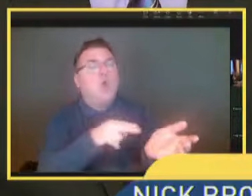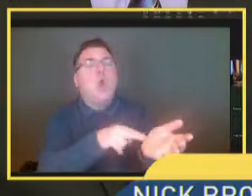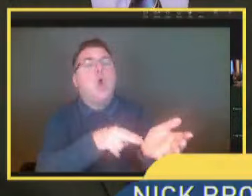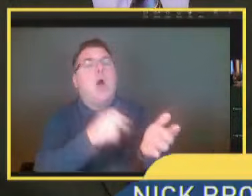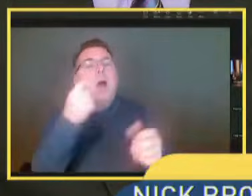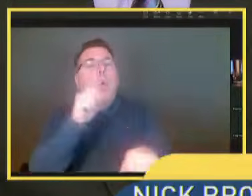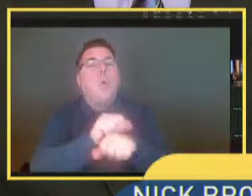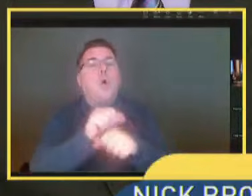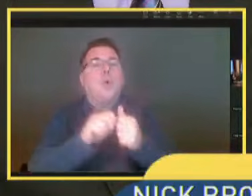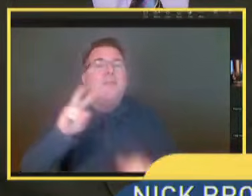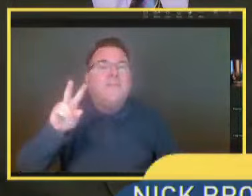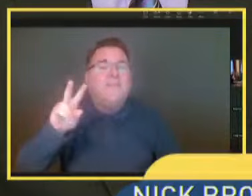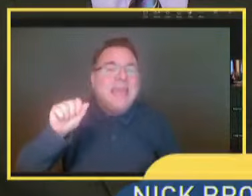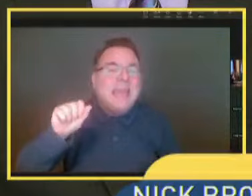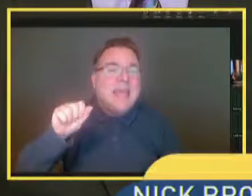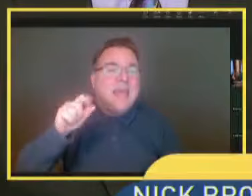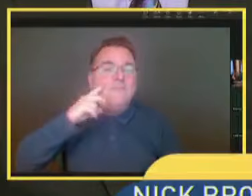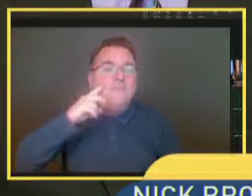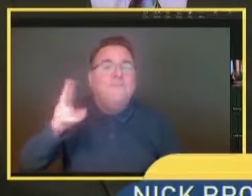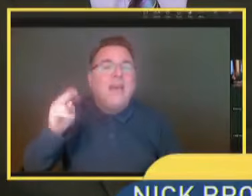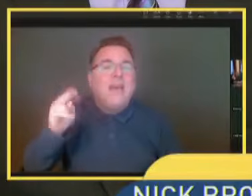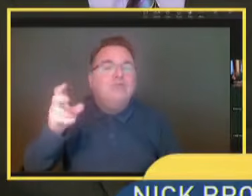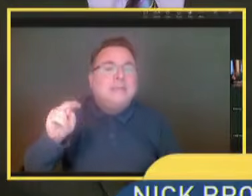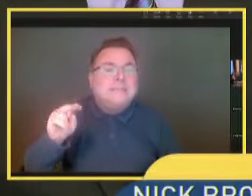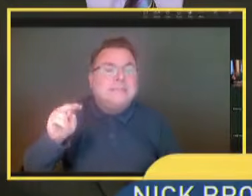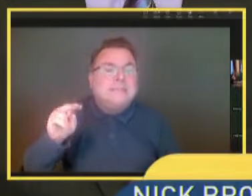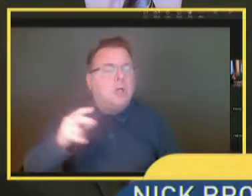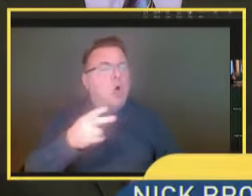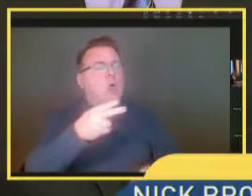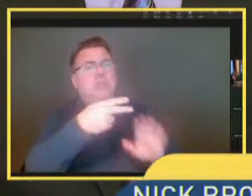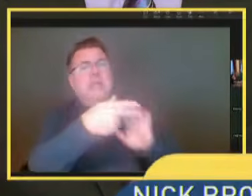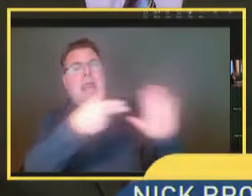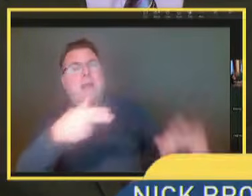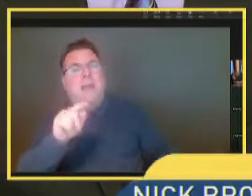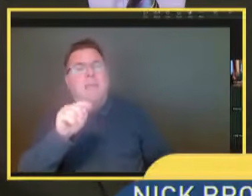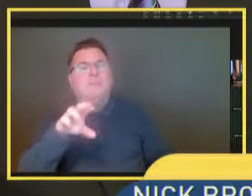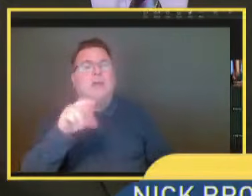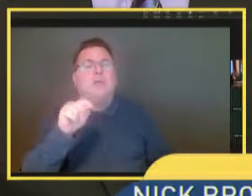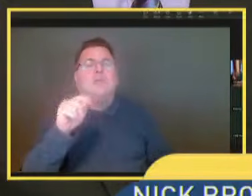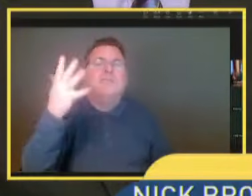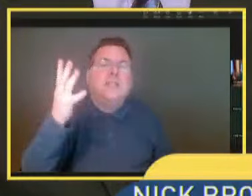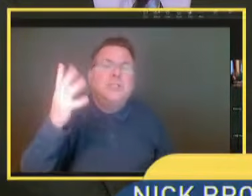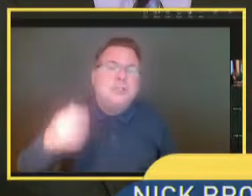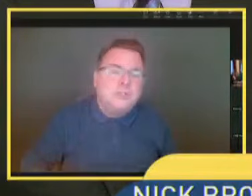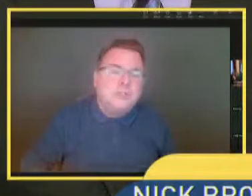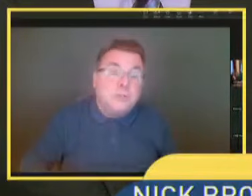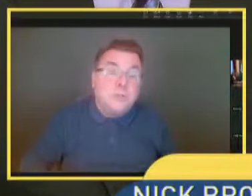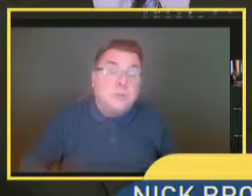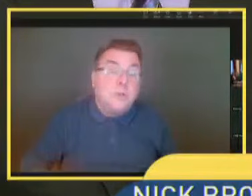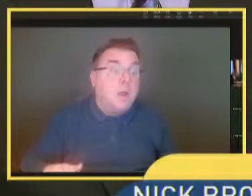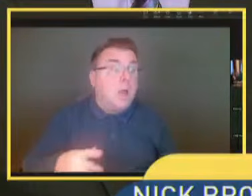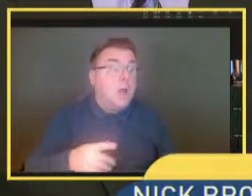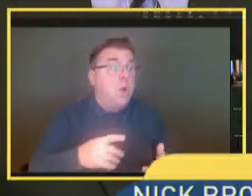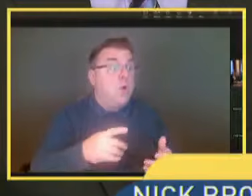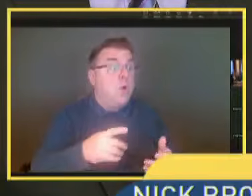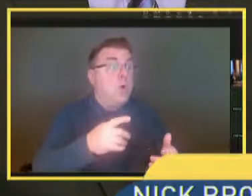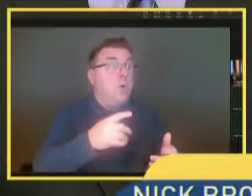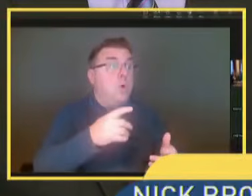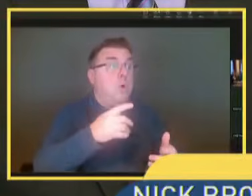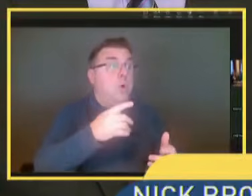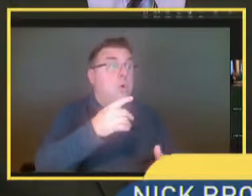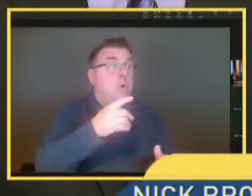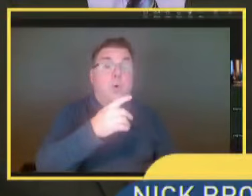domestic terrorist. And the entire infrastructure that is meant to check that has put their head in the